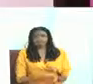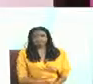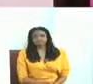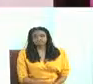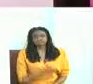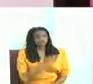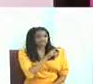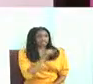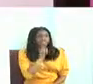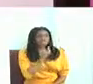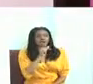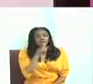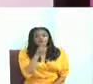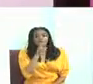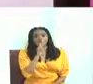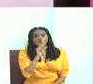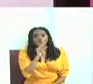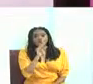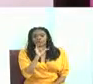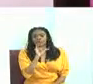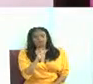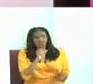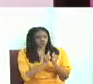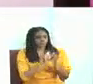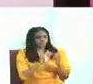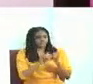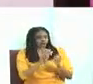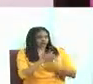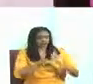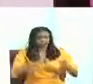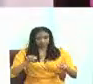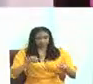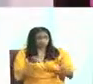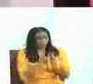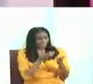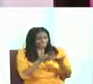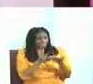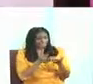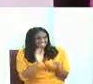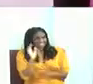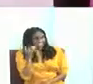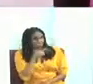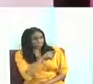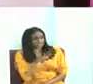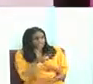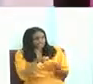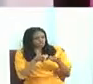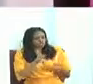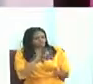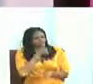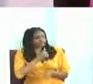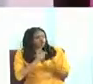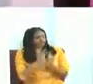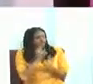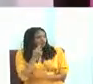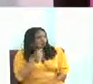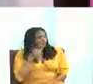They're not gracious in charity. And it seems they have lost patience with who we are.